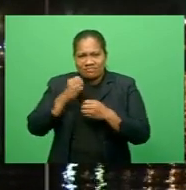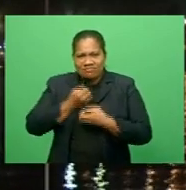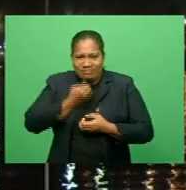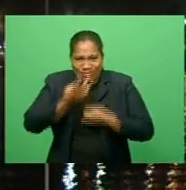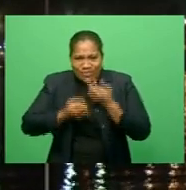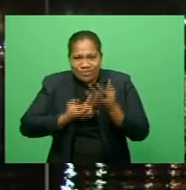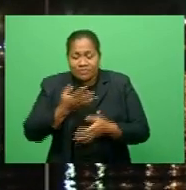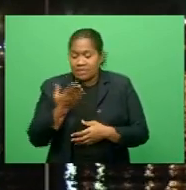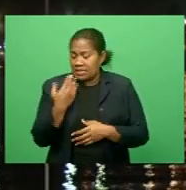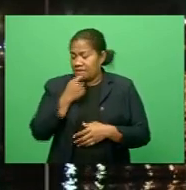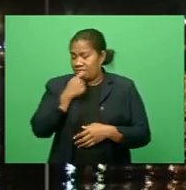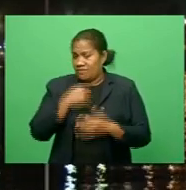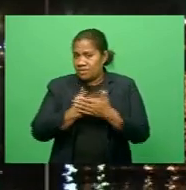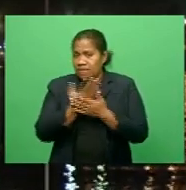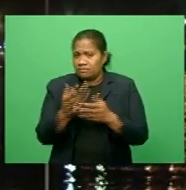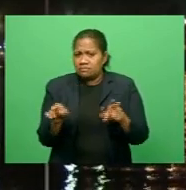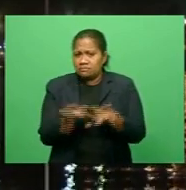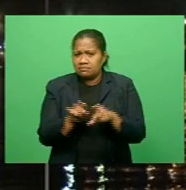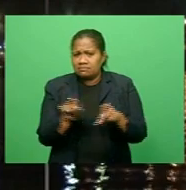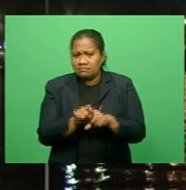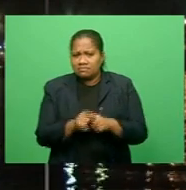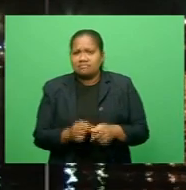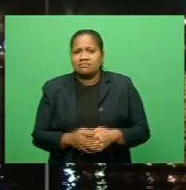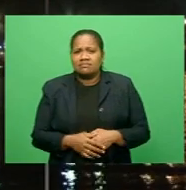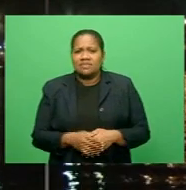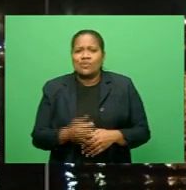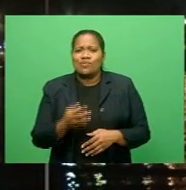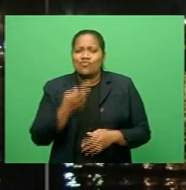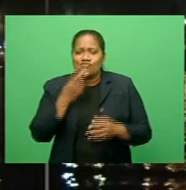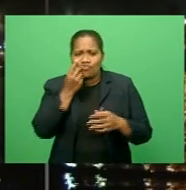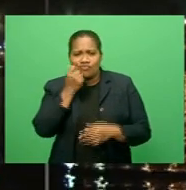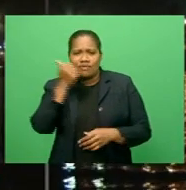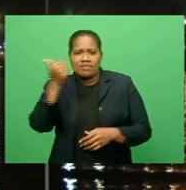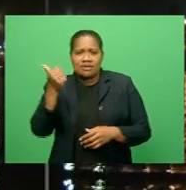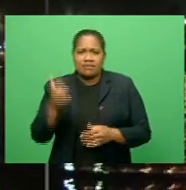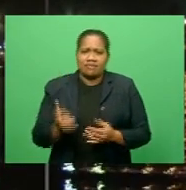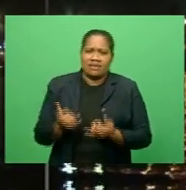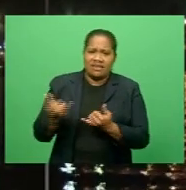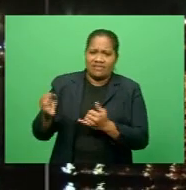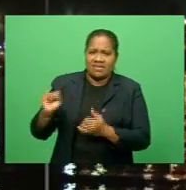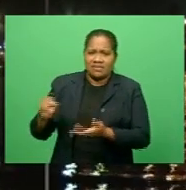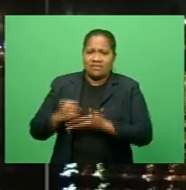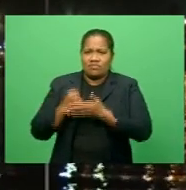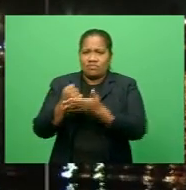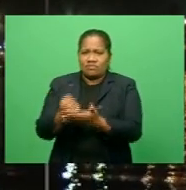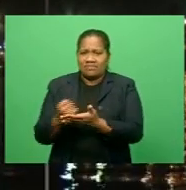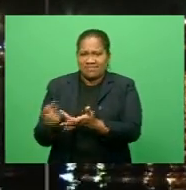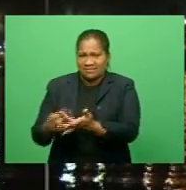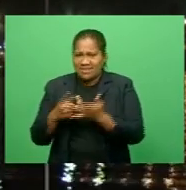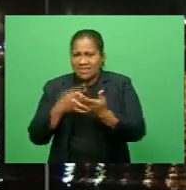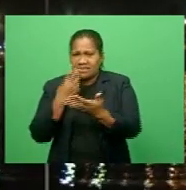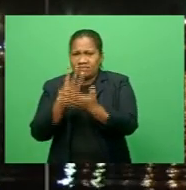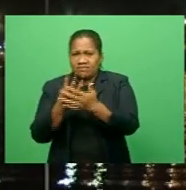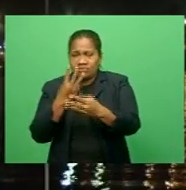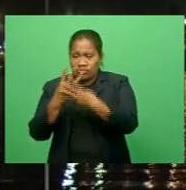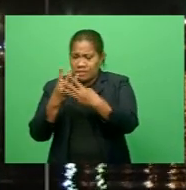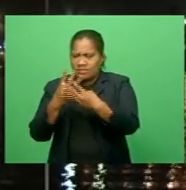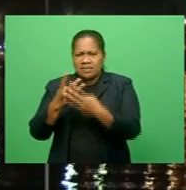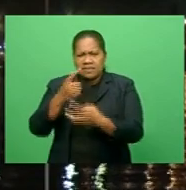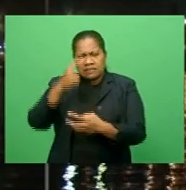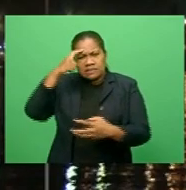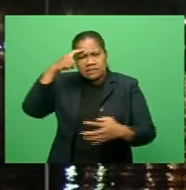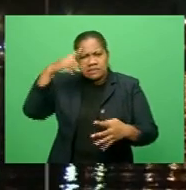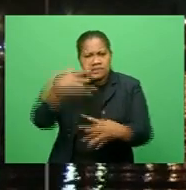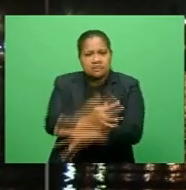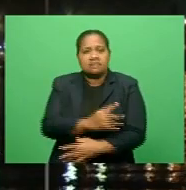with several typical contradictory statements by Rambuka, leaving his supporters and detractors within Sidelpa confused about